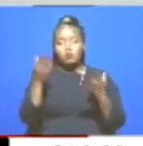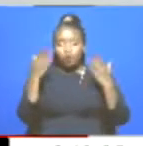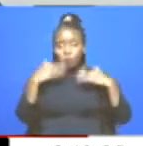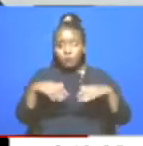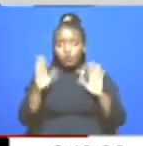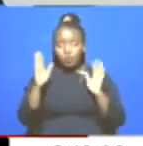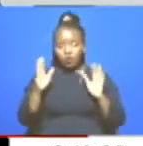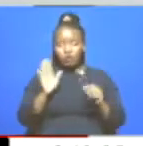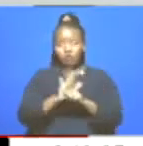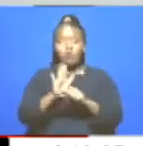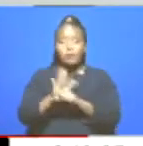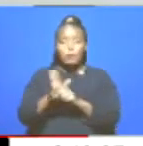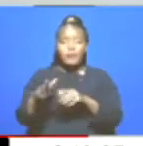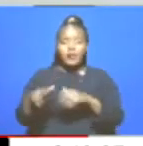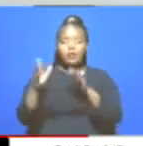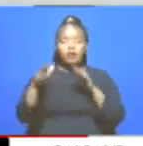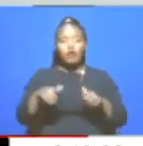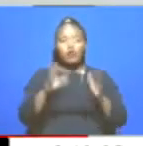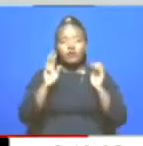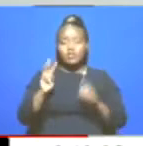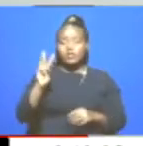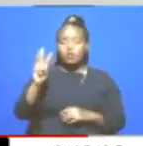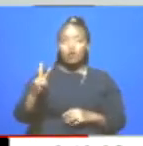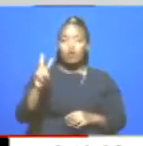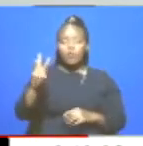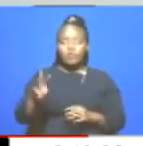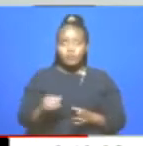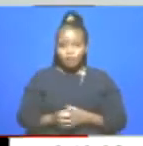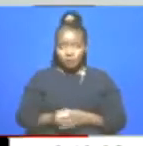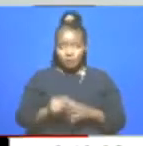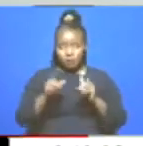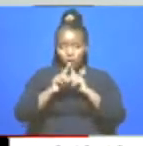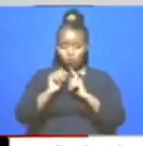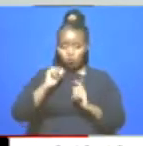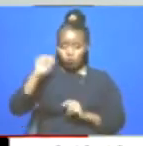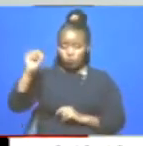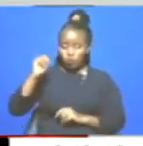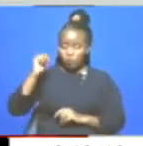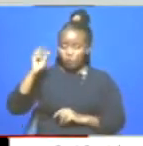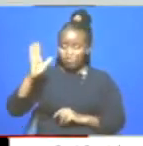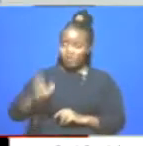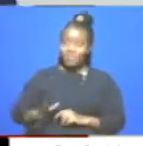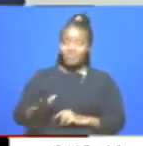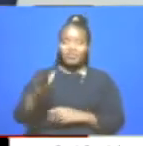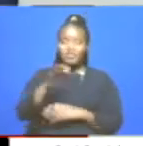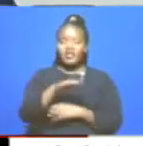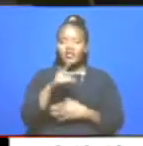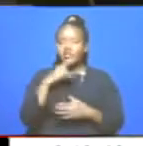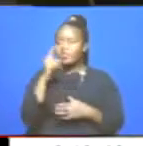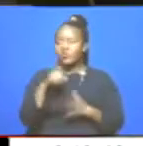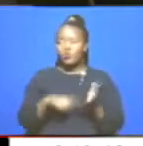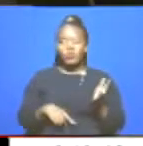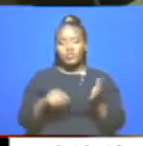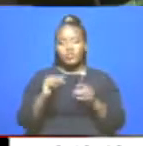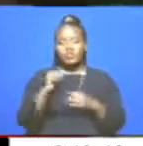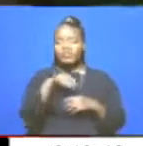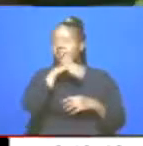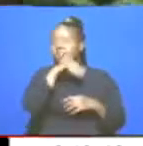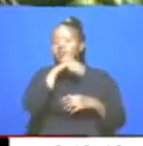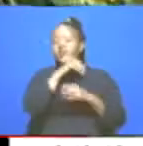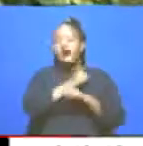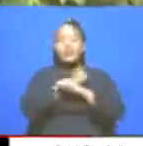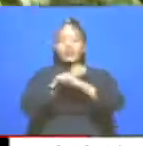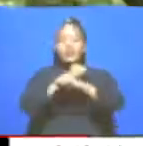Isiolo-Modogashe-Wajir-Mandera highway. Political leaders from the region drummed up support for Raila Odinga, terming him a defender of the marginalized.